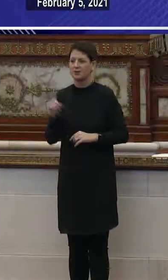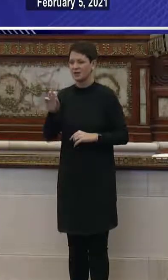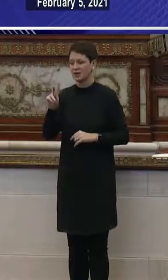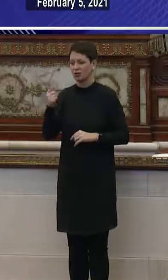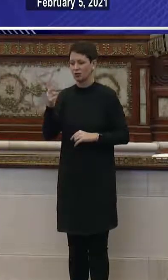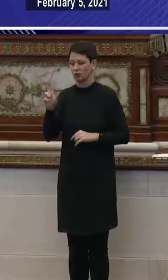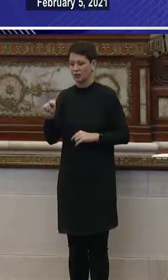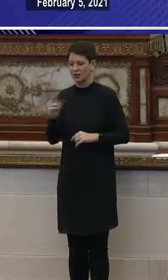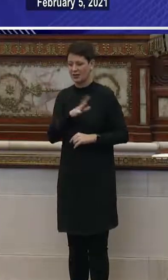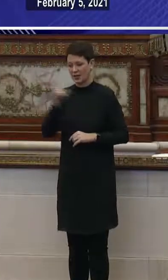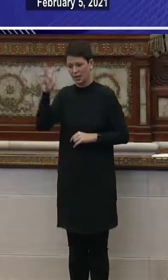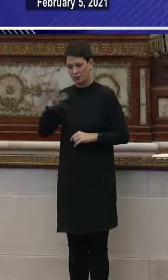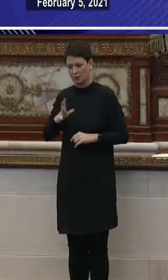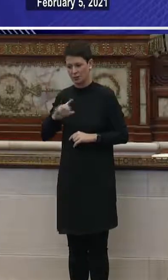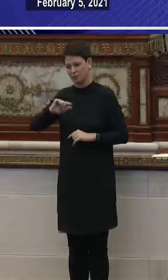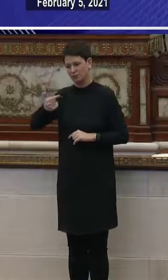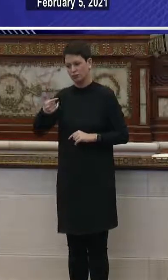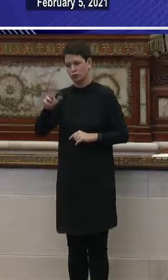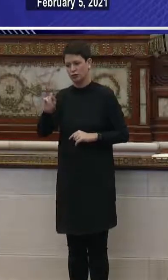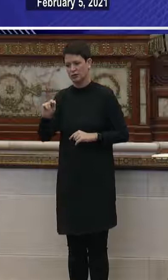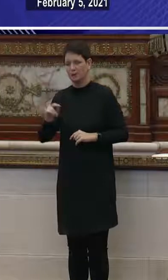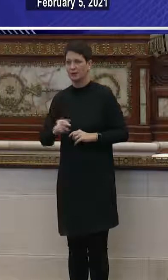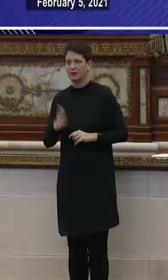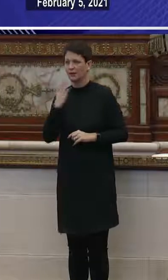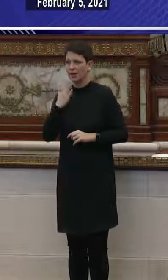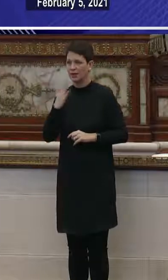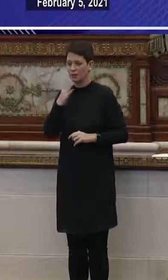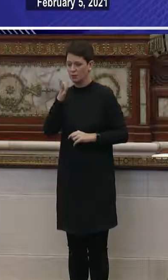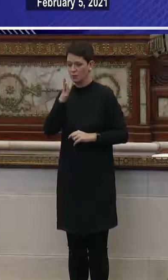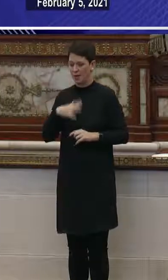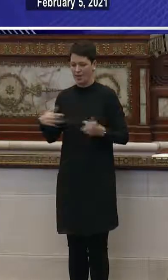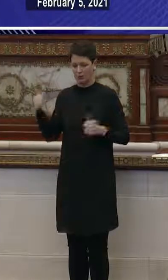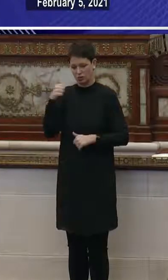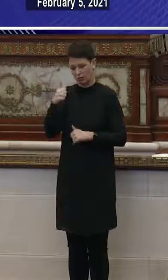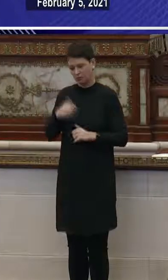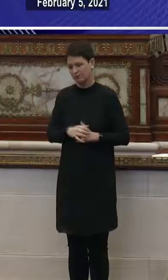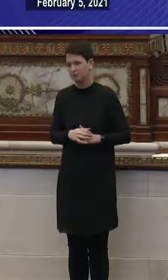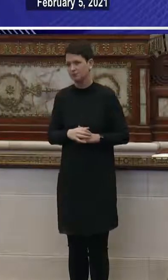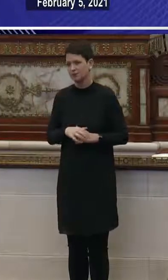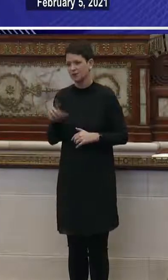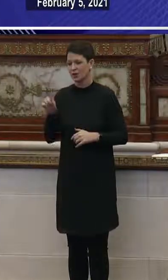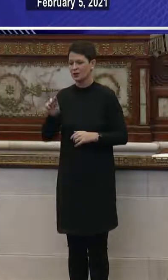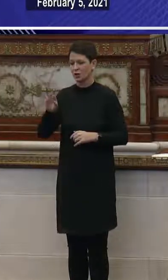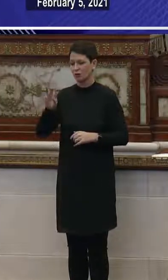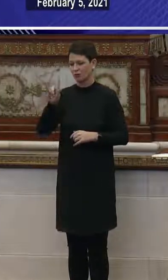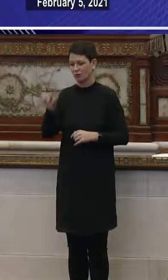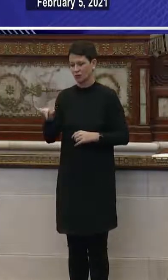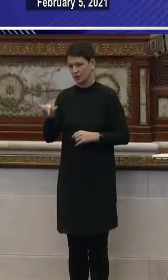Green, Chair recognizes Councilman Green. Thank you, Madam Chair. Dr. Farley,